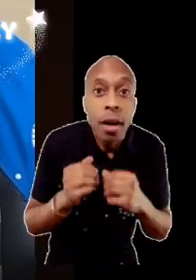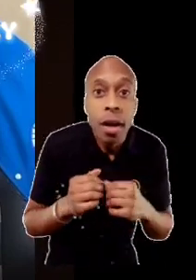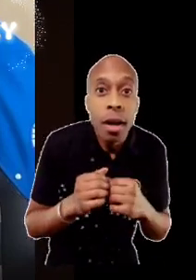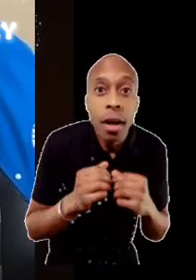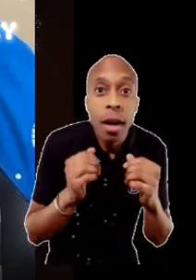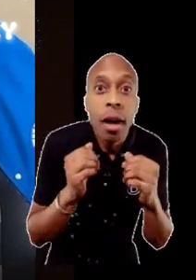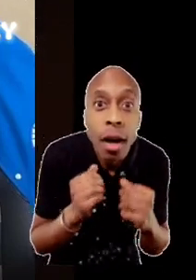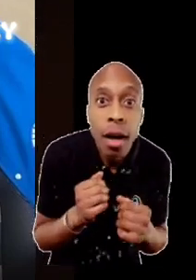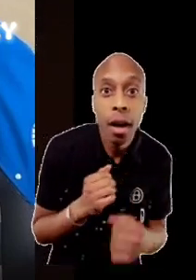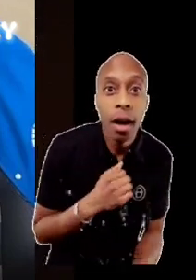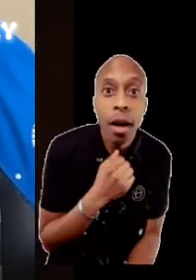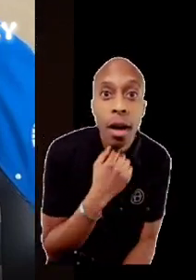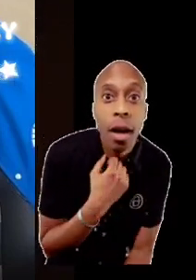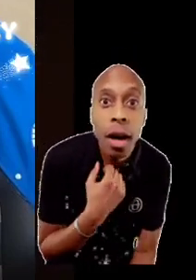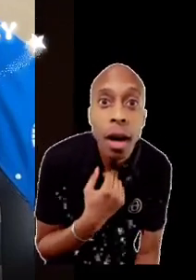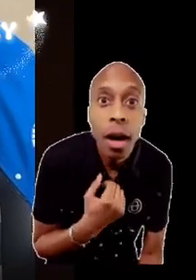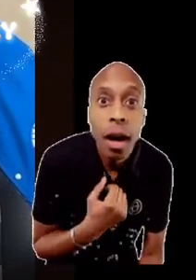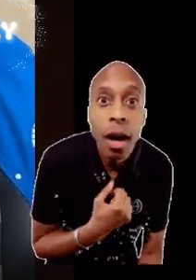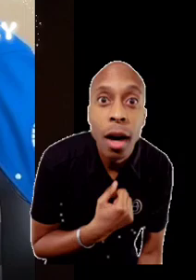pluck in your brain to come trouble me.